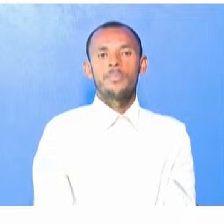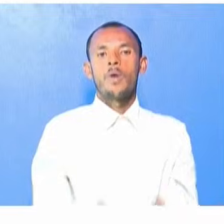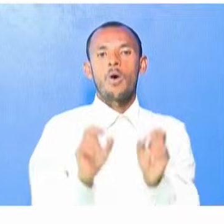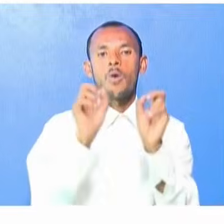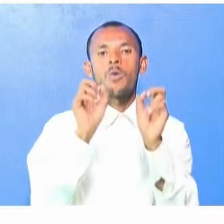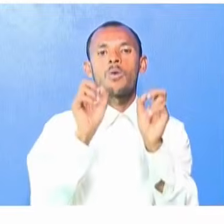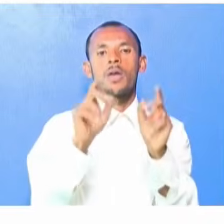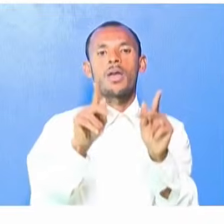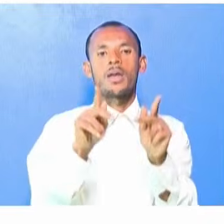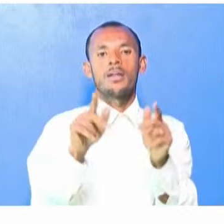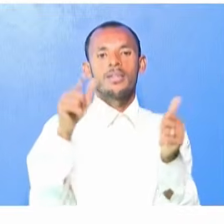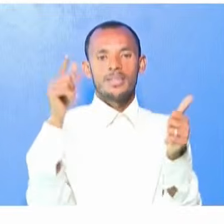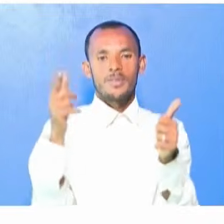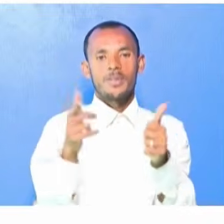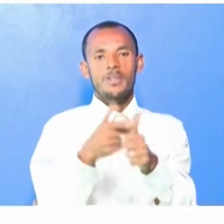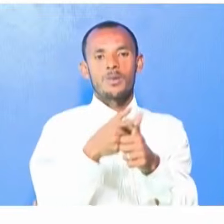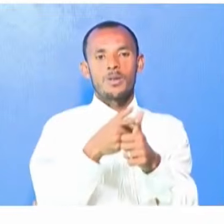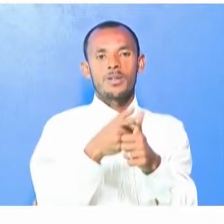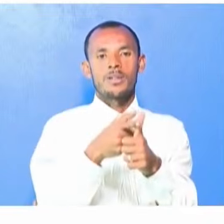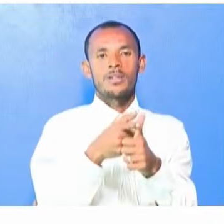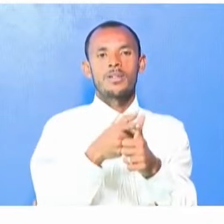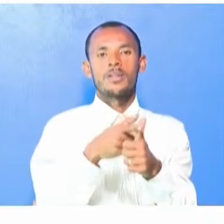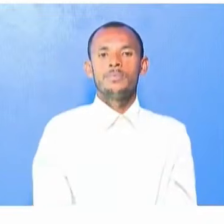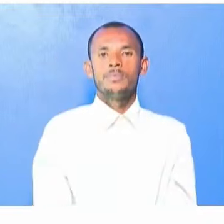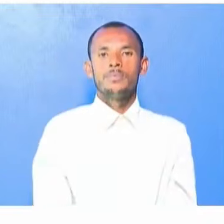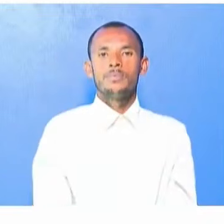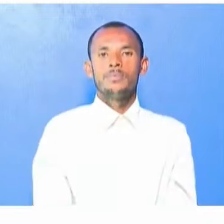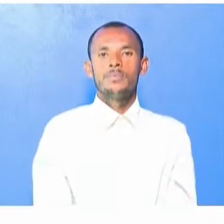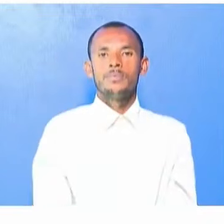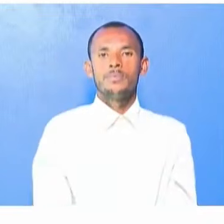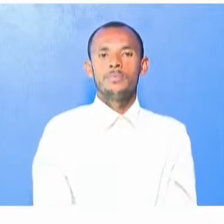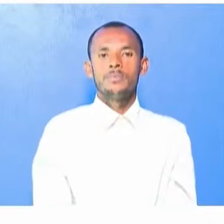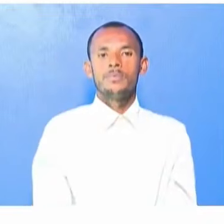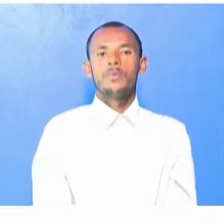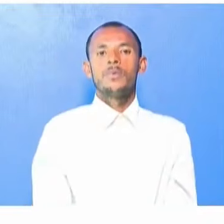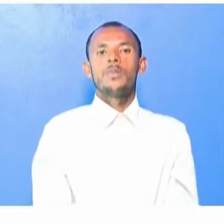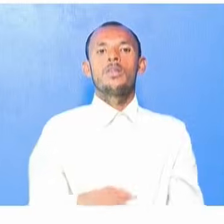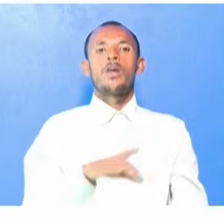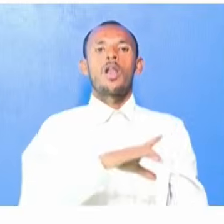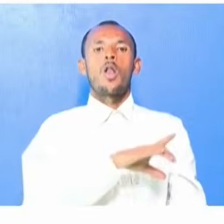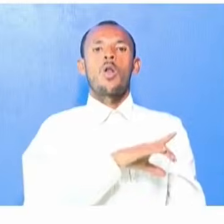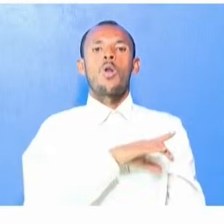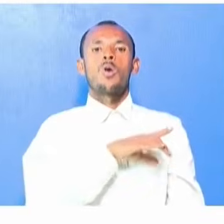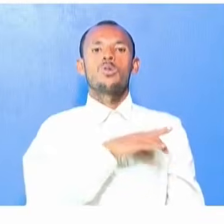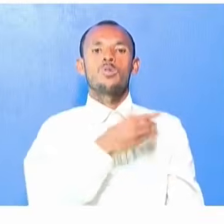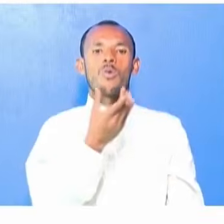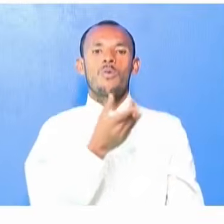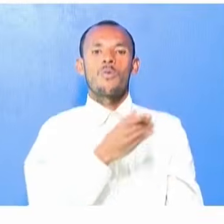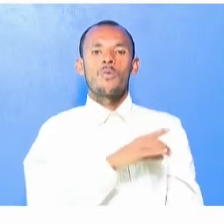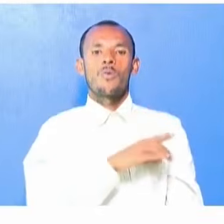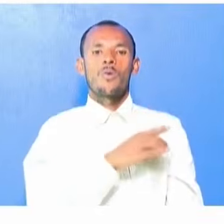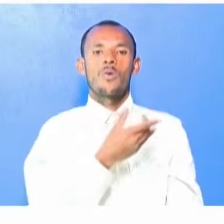Okay, the first one, a loss of